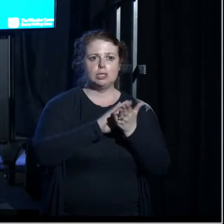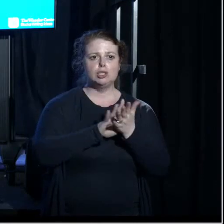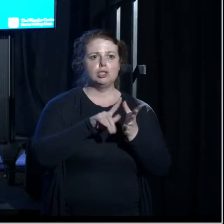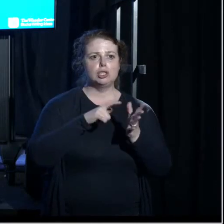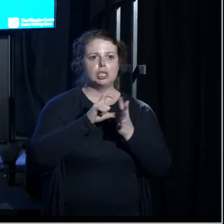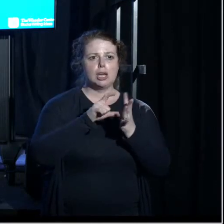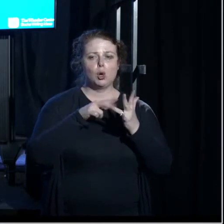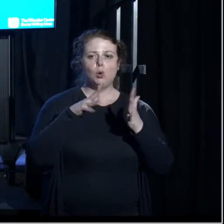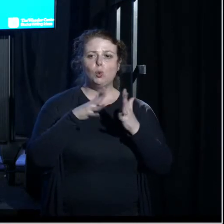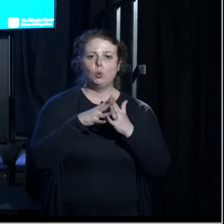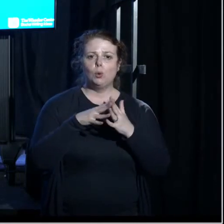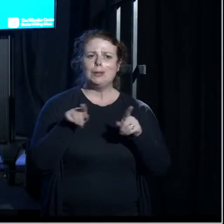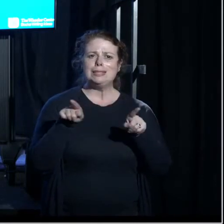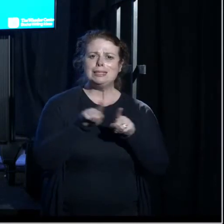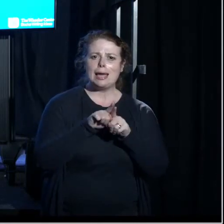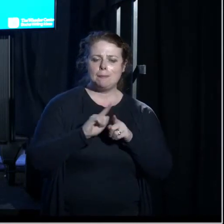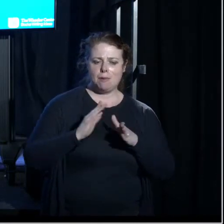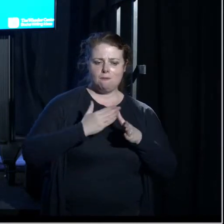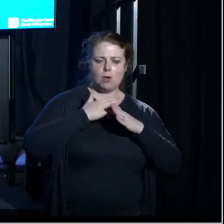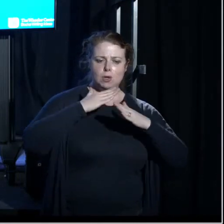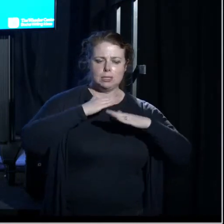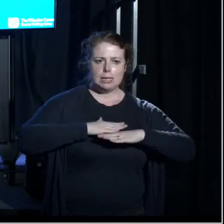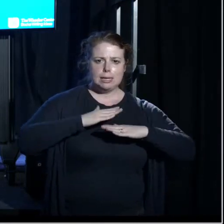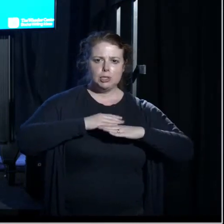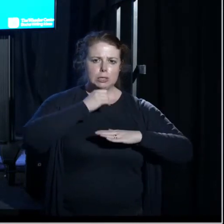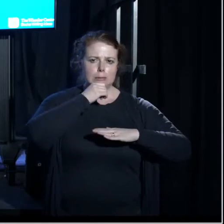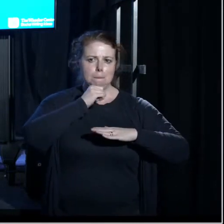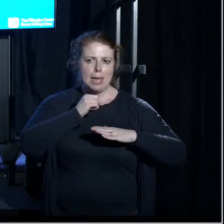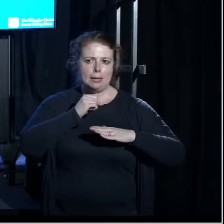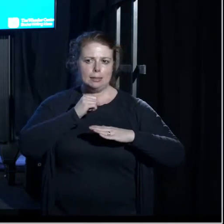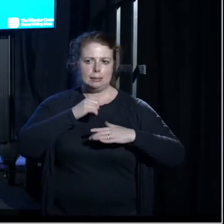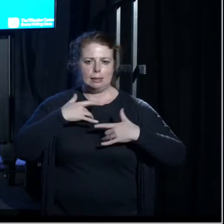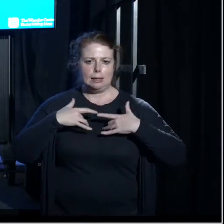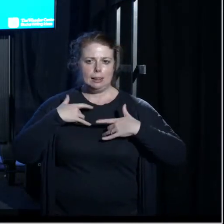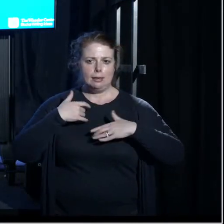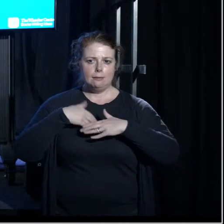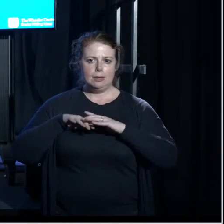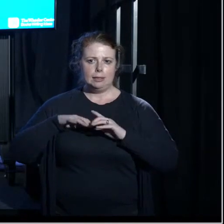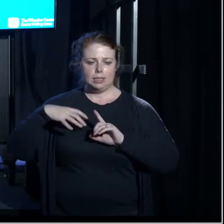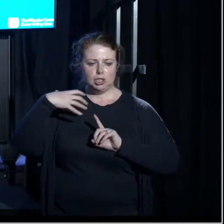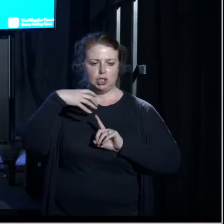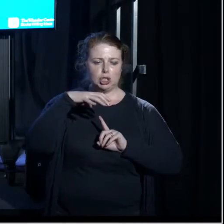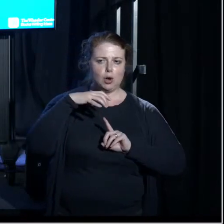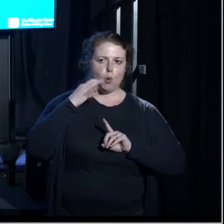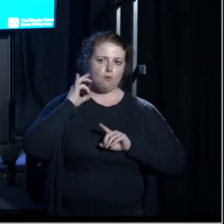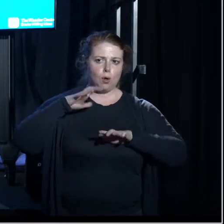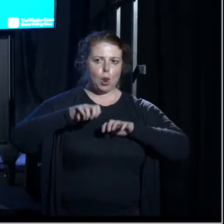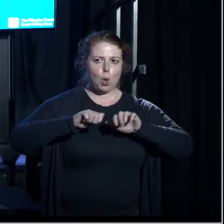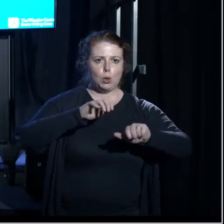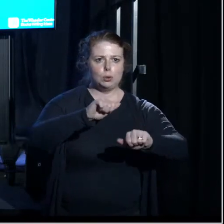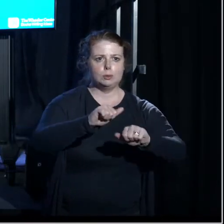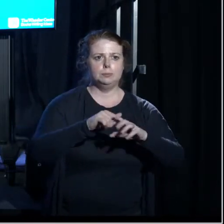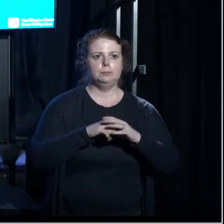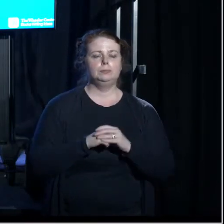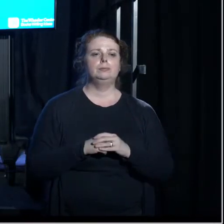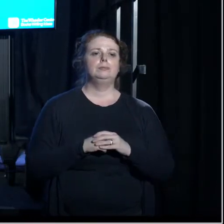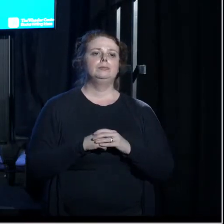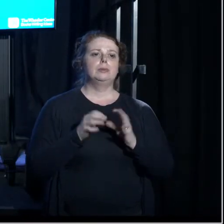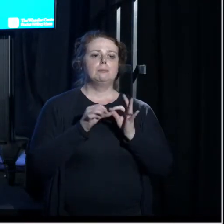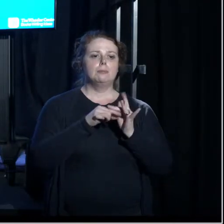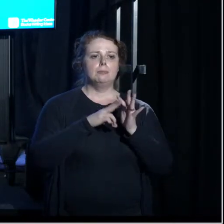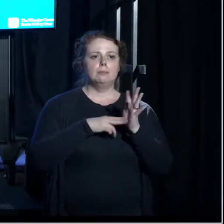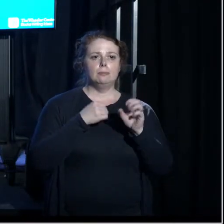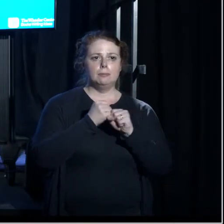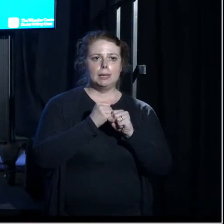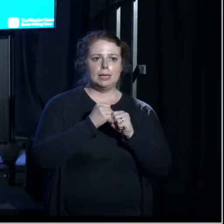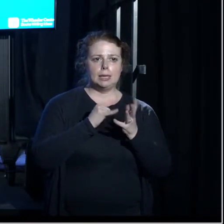First Nations men exist in the shadows of colonial society. Being shadow.